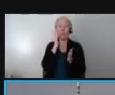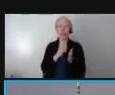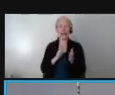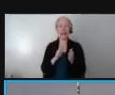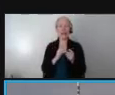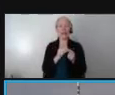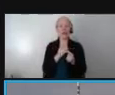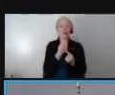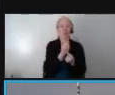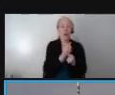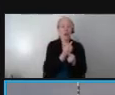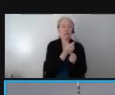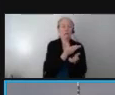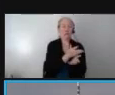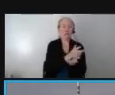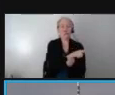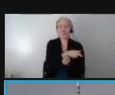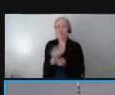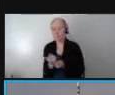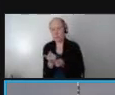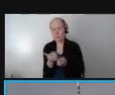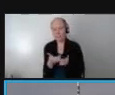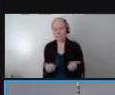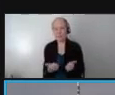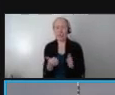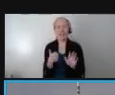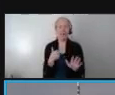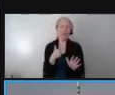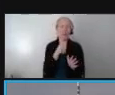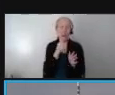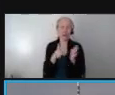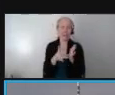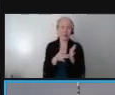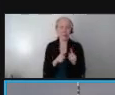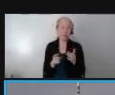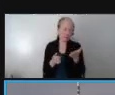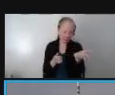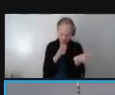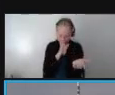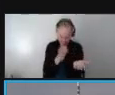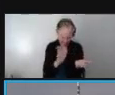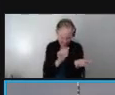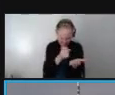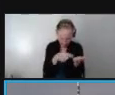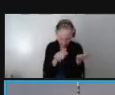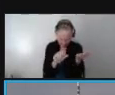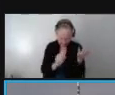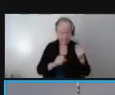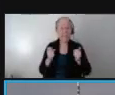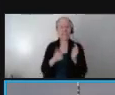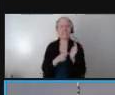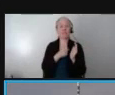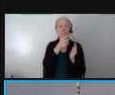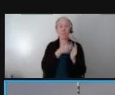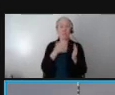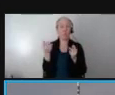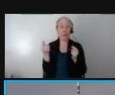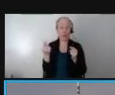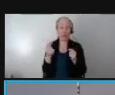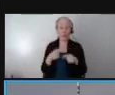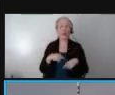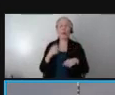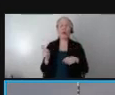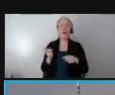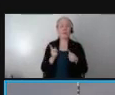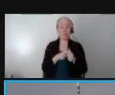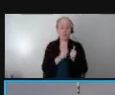of sort of just very technical about it, but it is what it is. And so sometimes what women will do is urinate fully first into